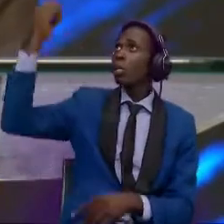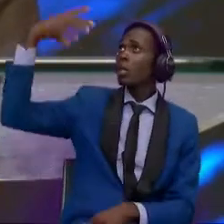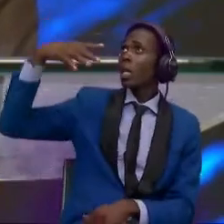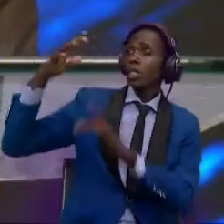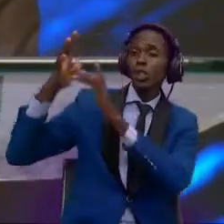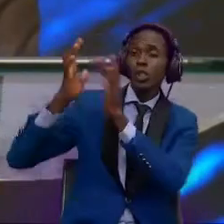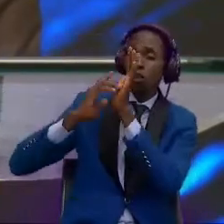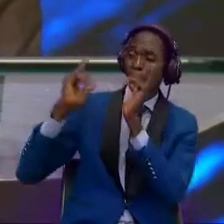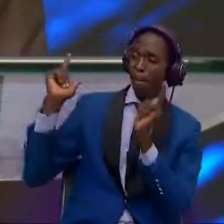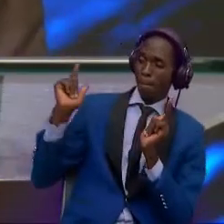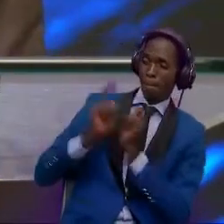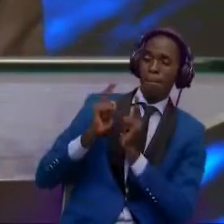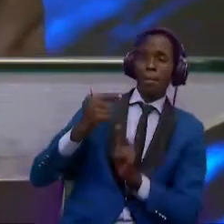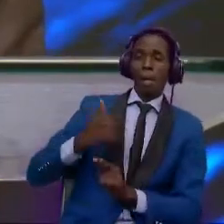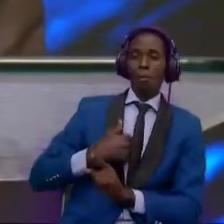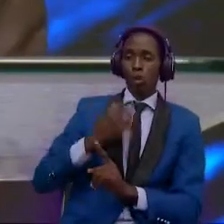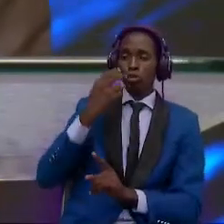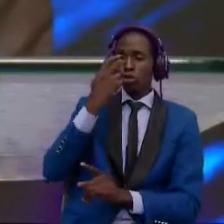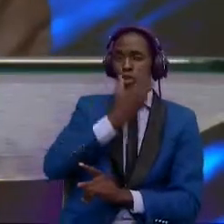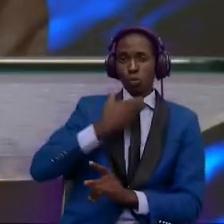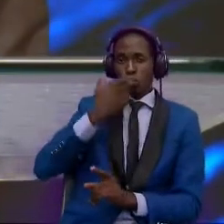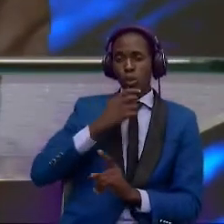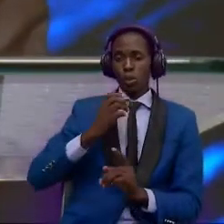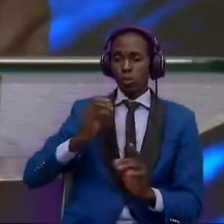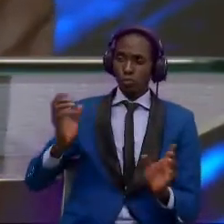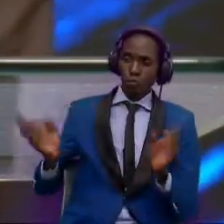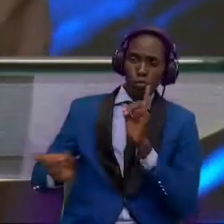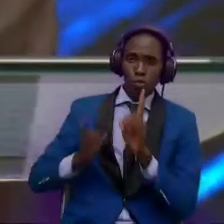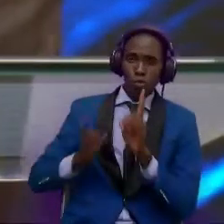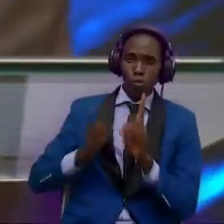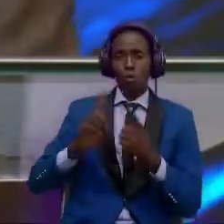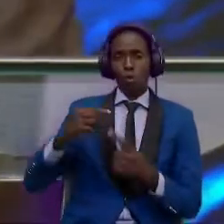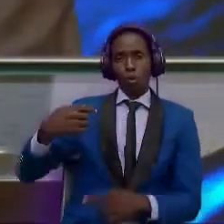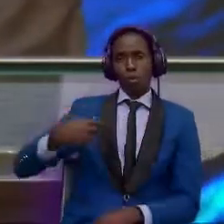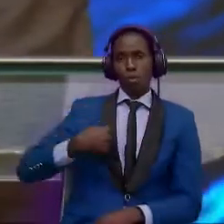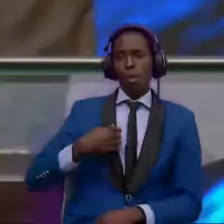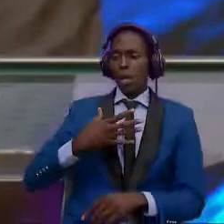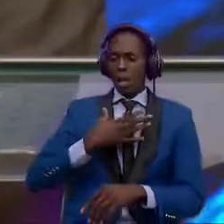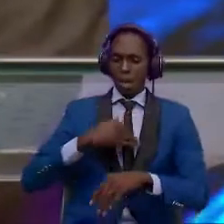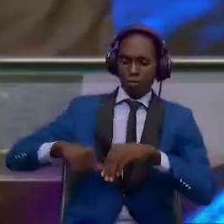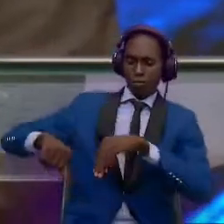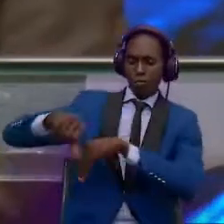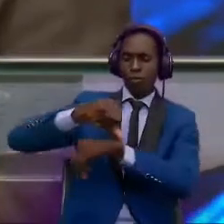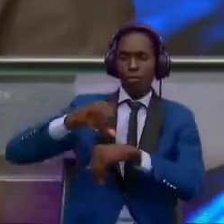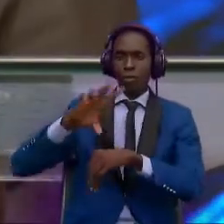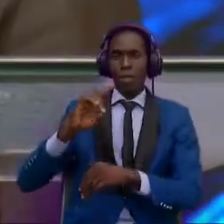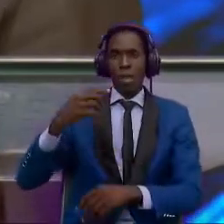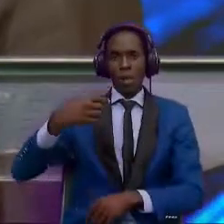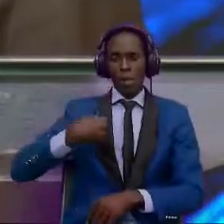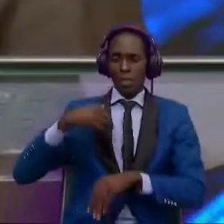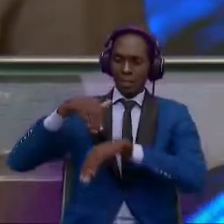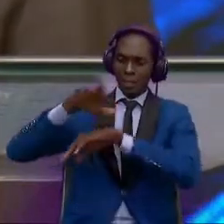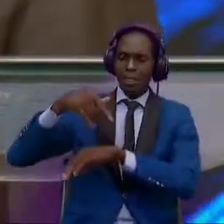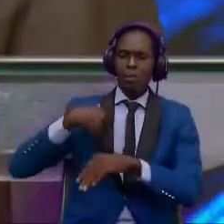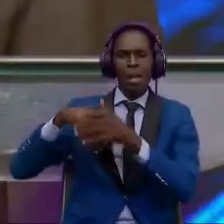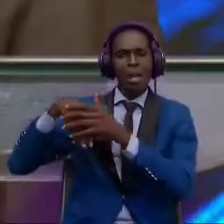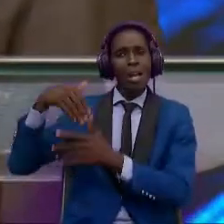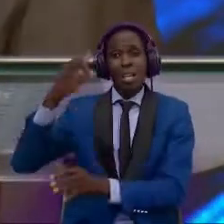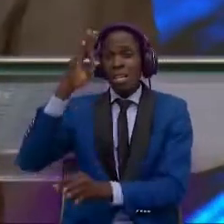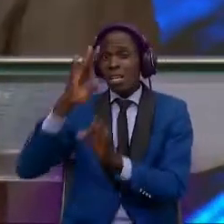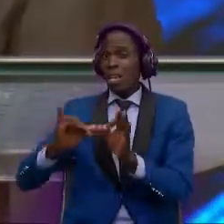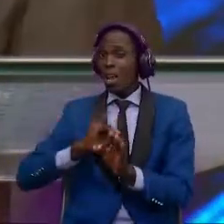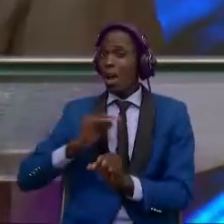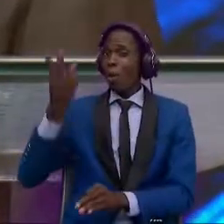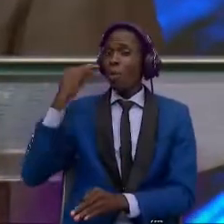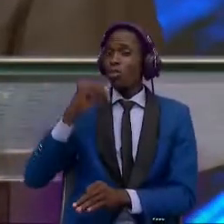me directly. Now Jesus ordained me and sent me forth. If I wasn't ashamed doing the work